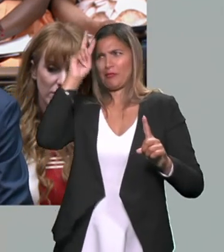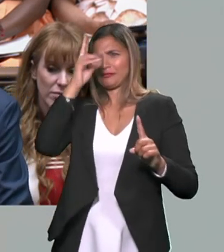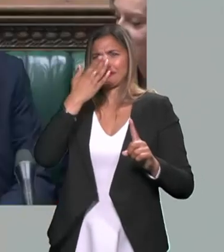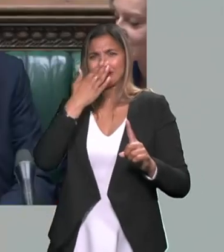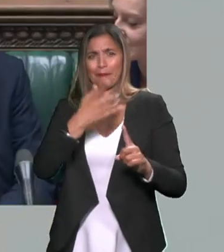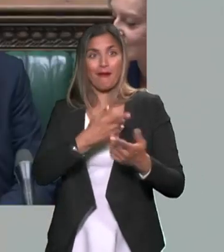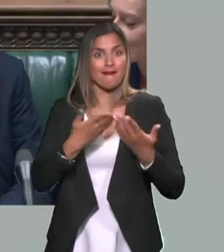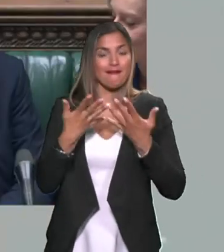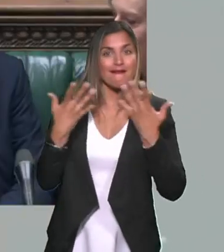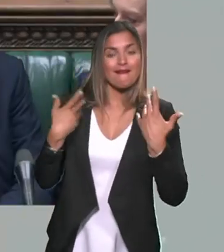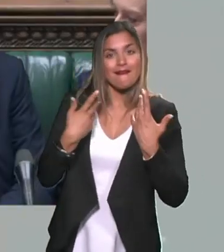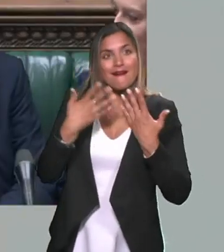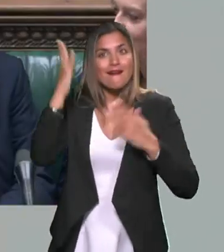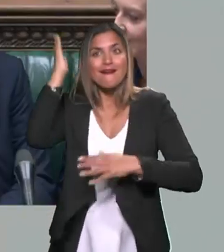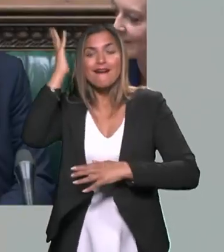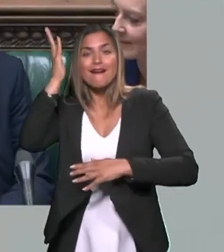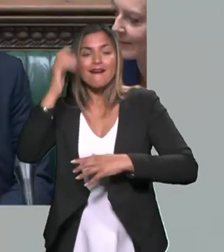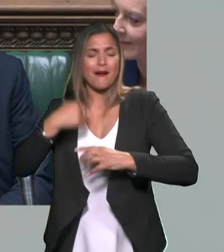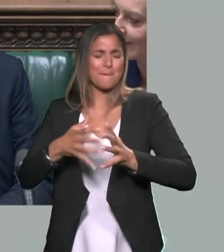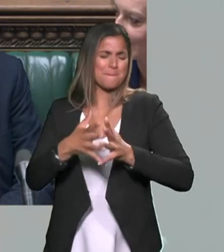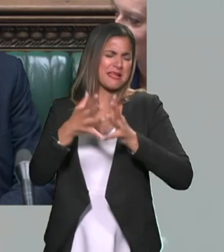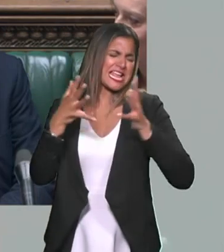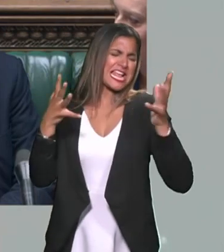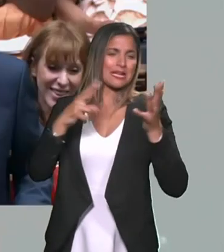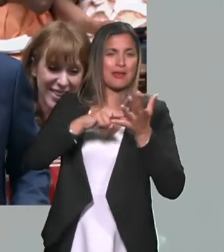must be impressed by that Johnsonian brass neckery.